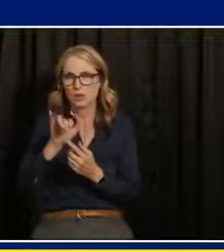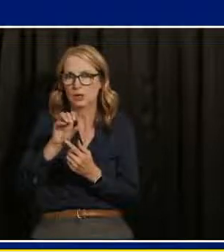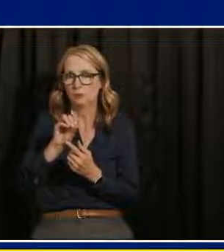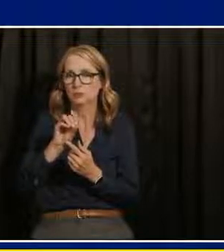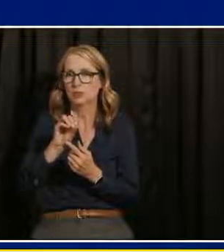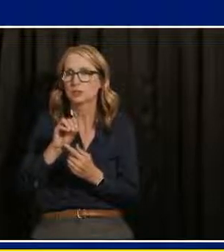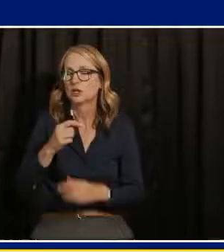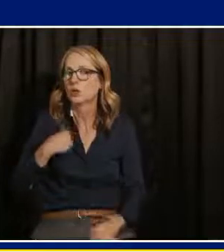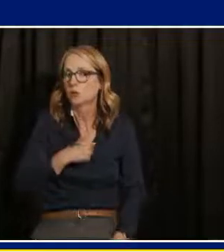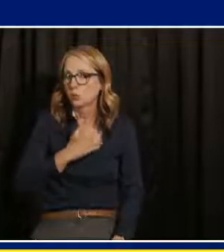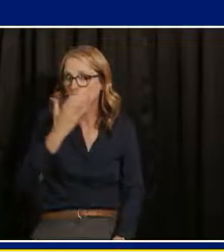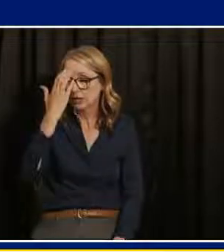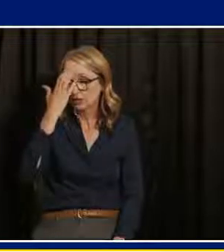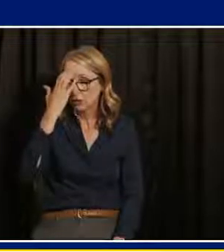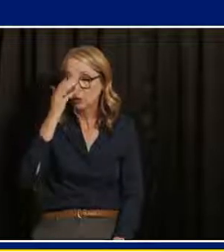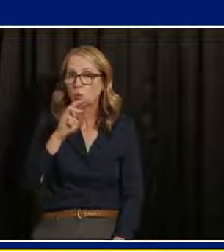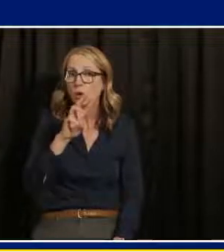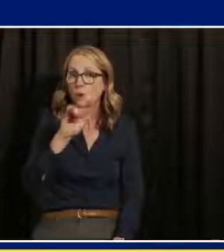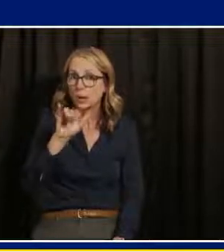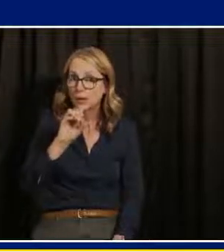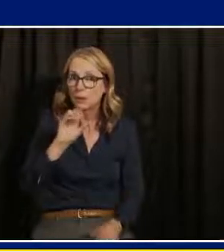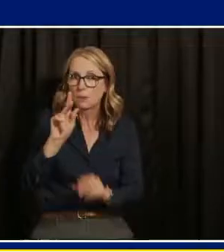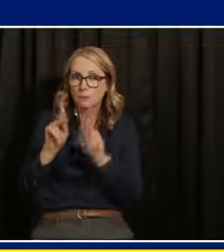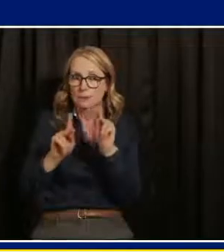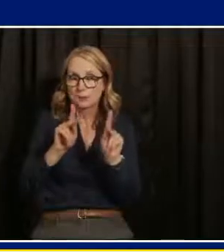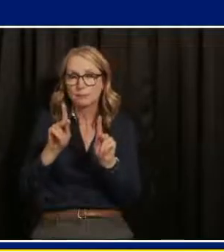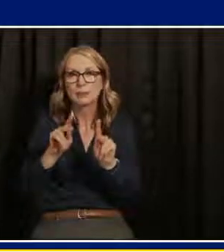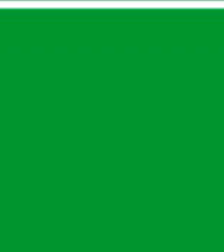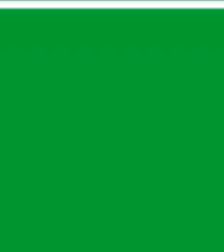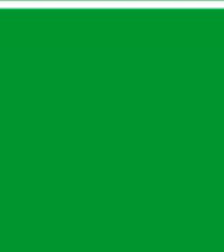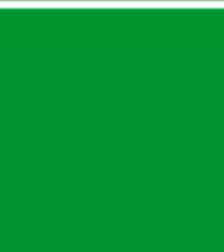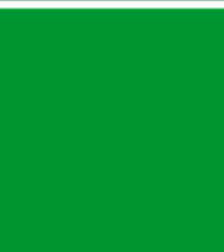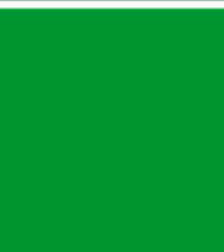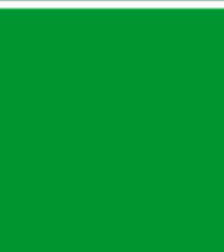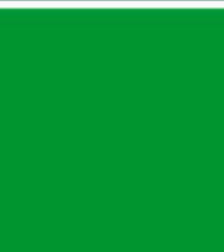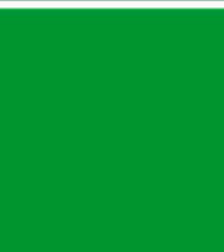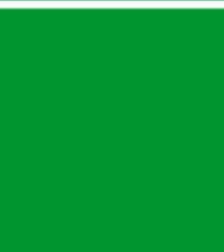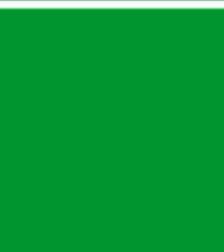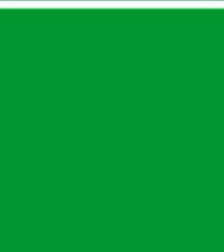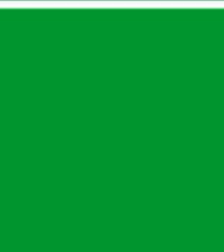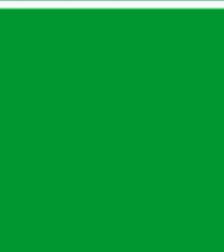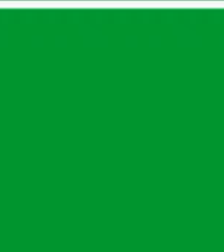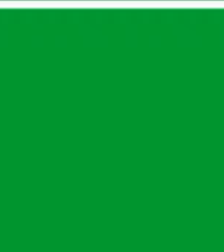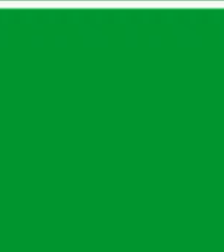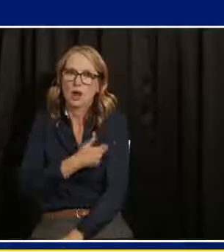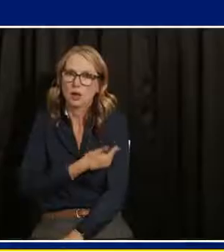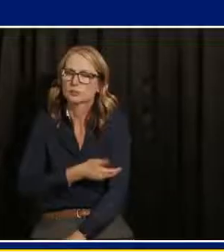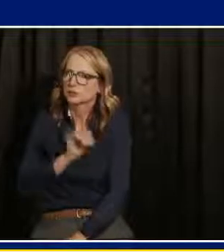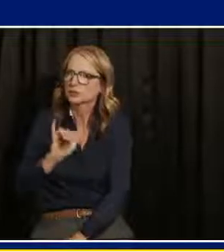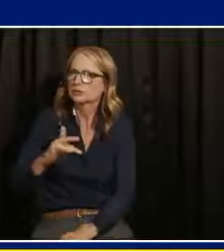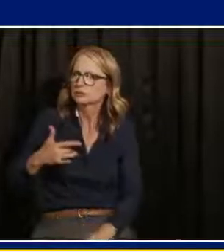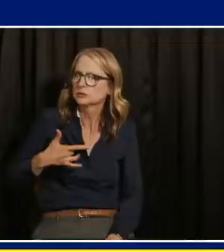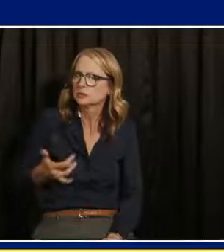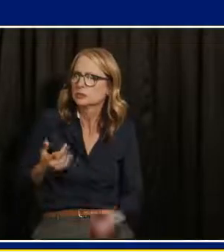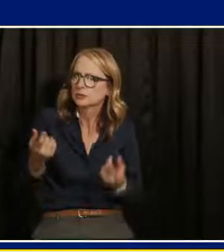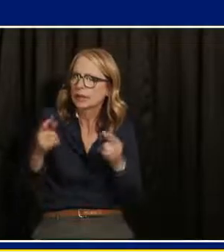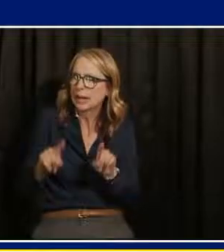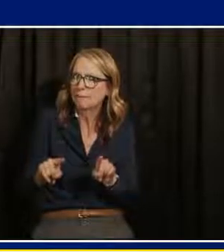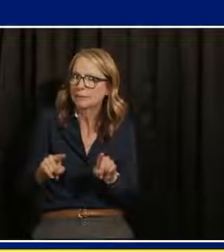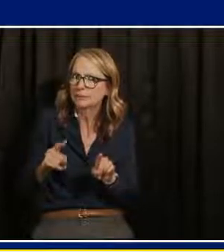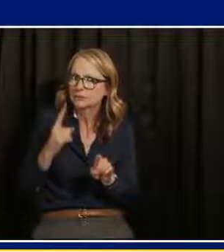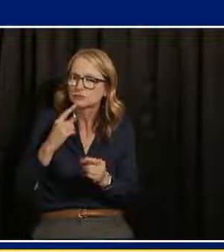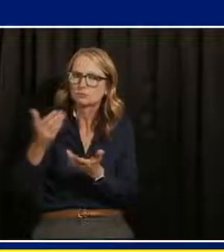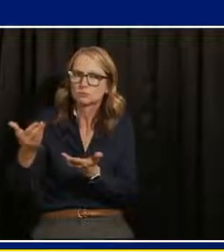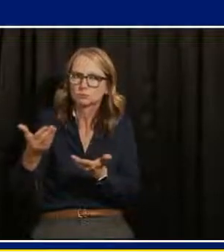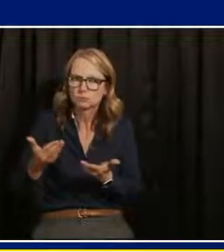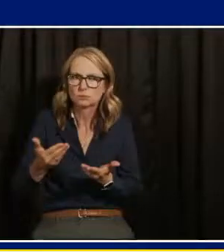Wyoming residents can also potentially be hospitalized in northern Colorado. That's a common practice. We know that that does occur, and so that certainly could be part